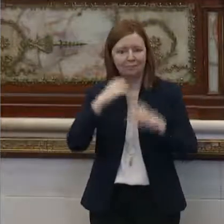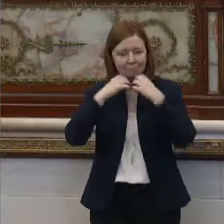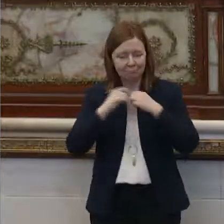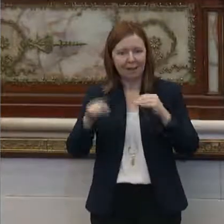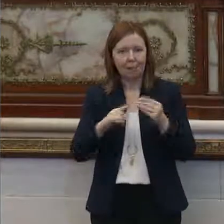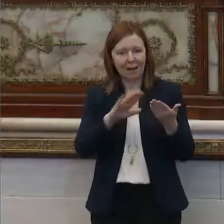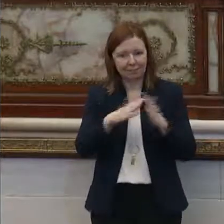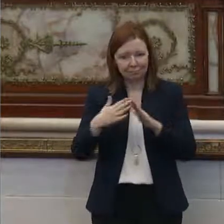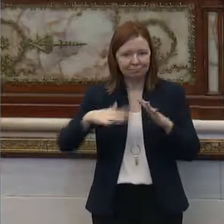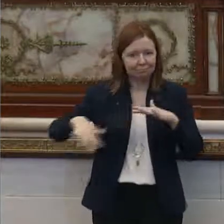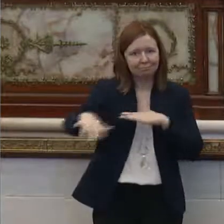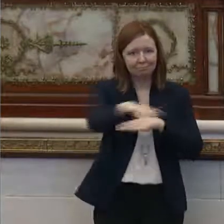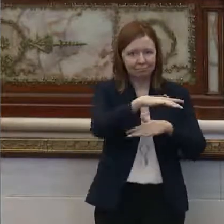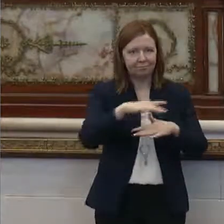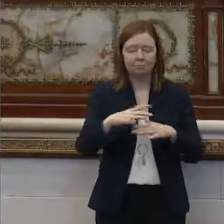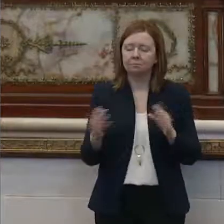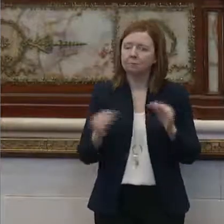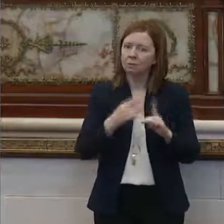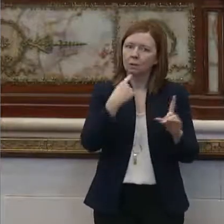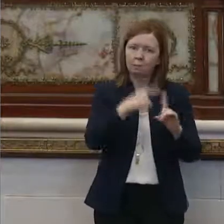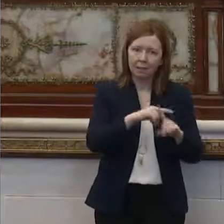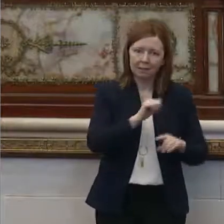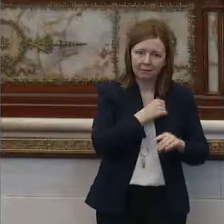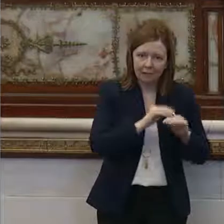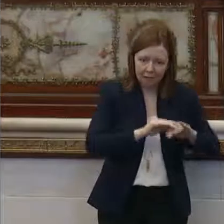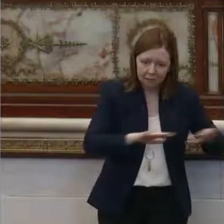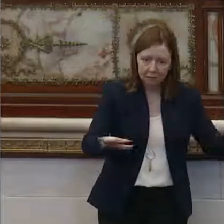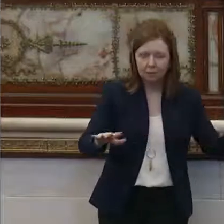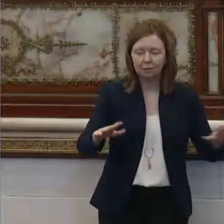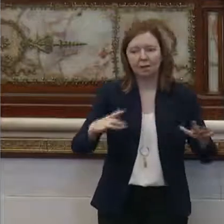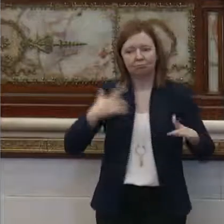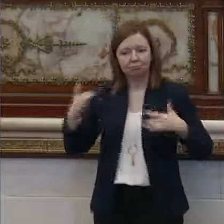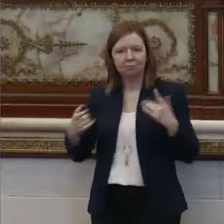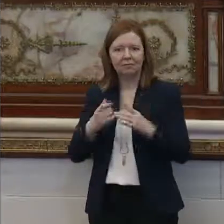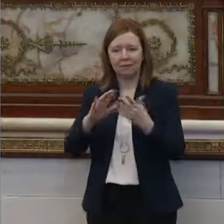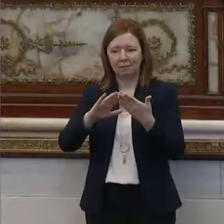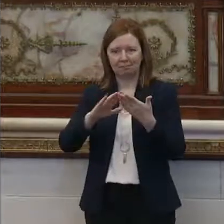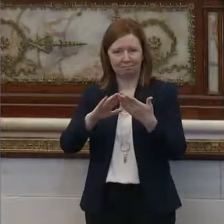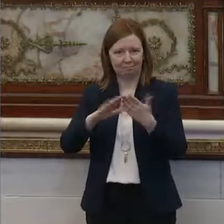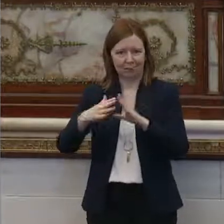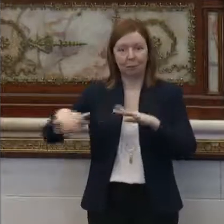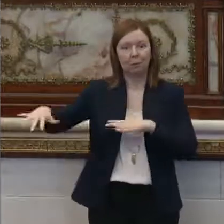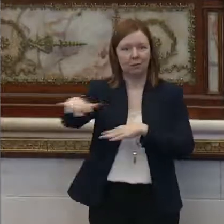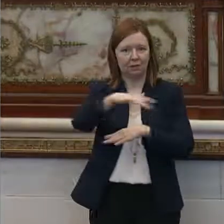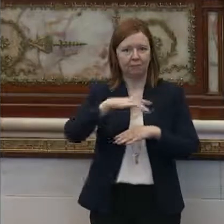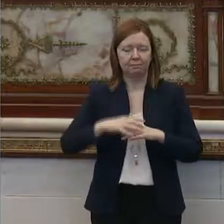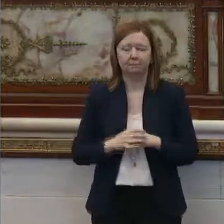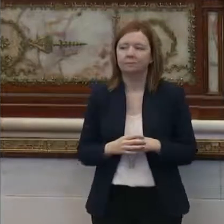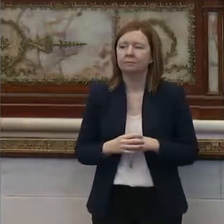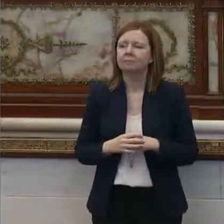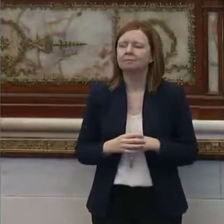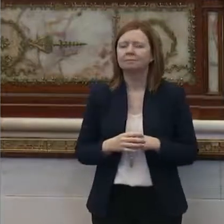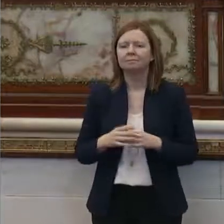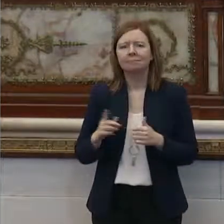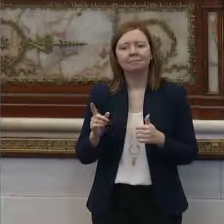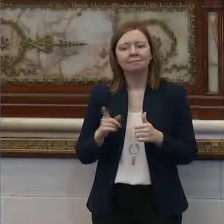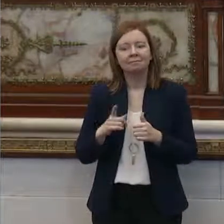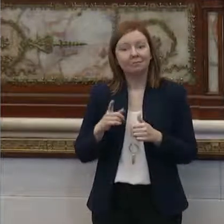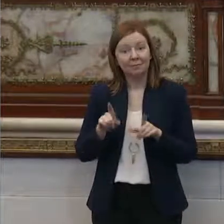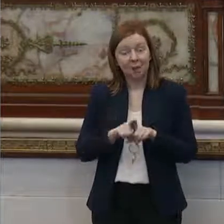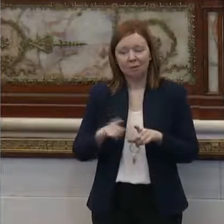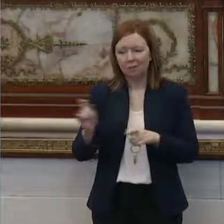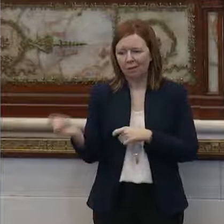be more positivity and excitement from residents. Lastly, golf has been considered by